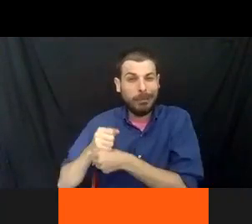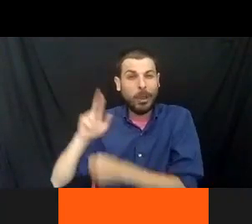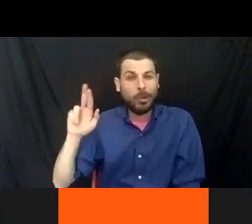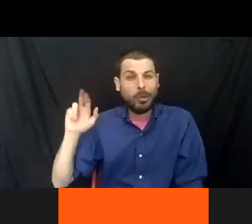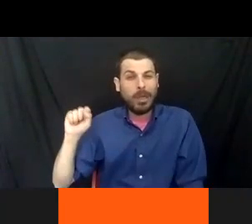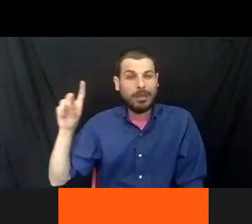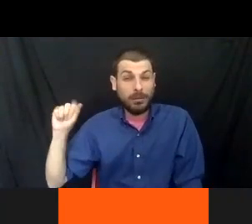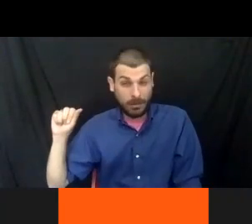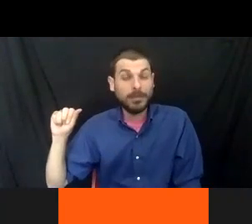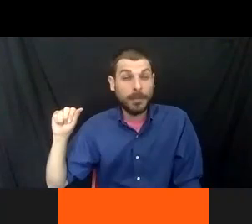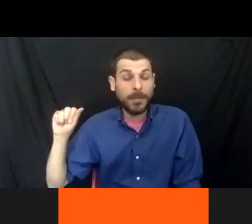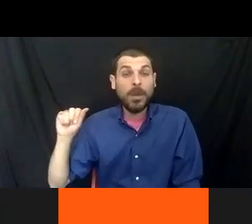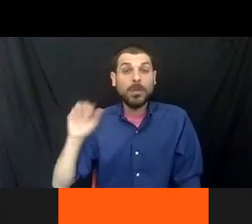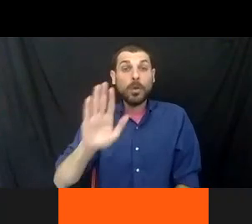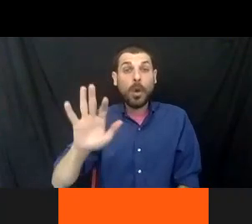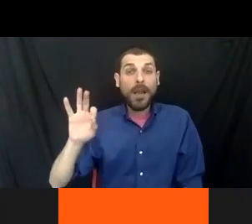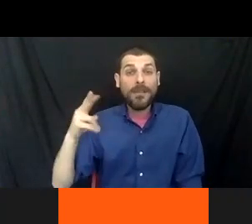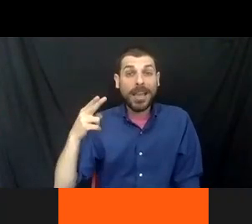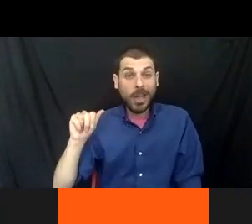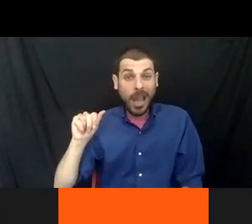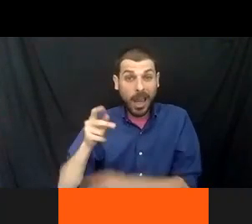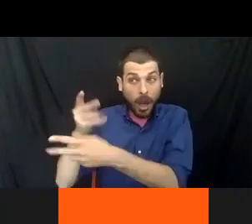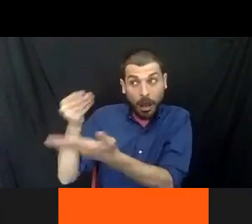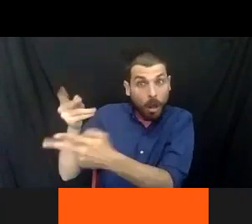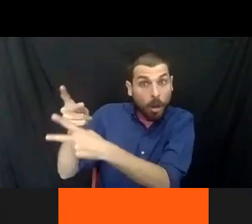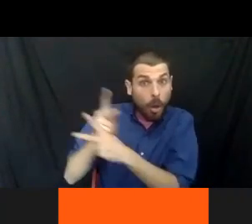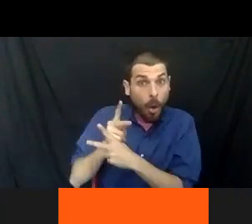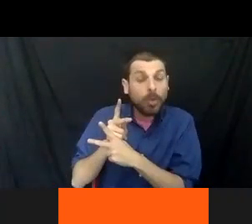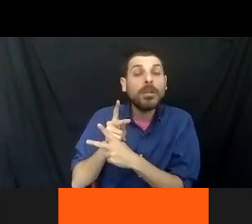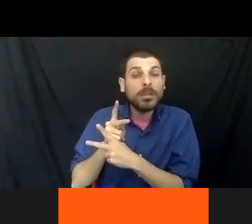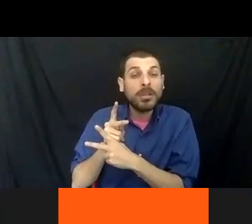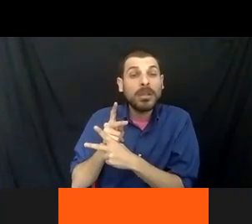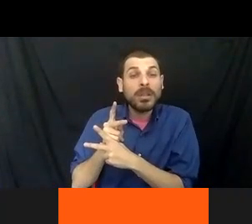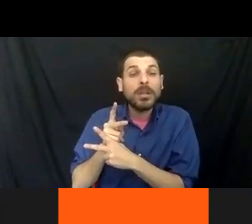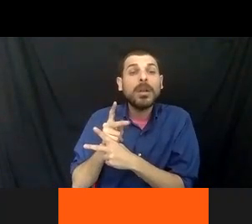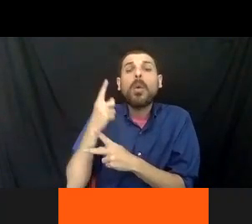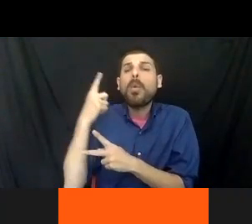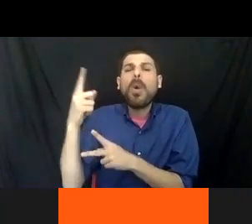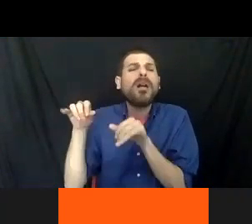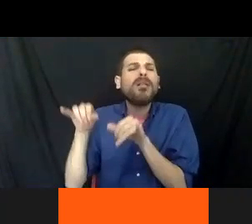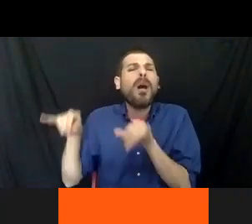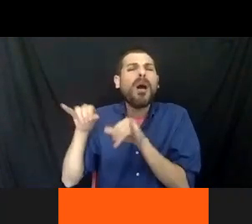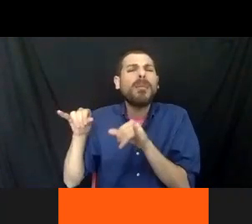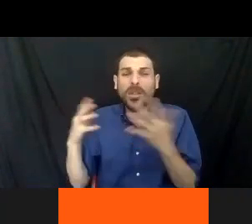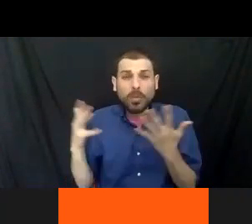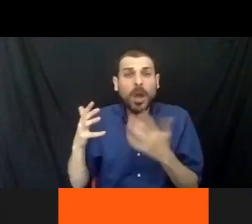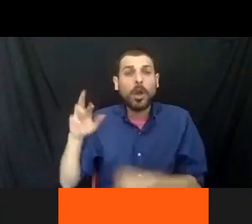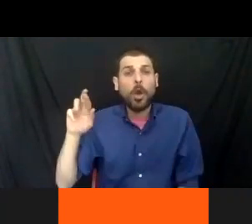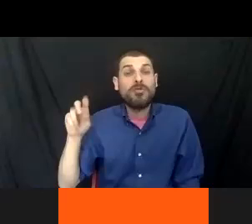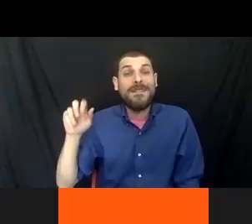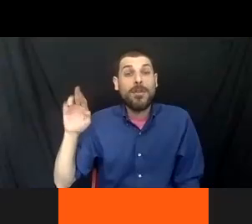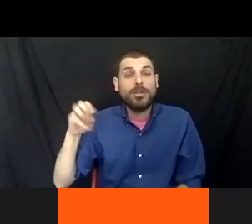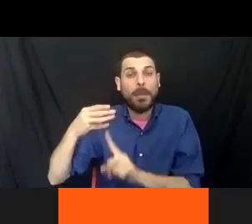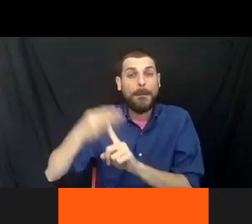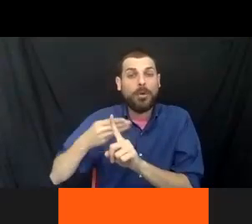loans, we're also referring to the most common type of reverse mortgage, which is called a